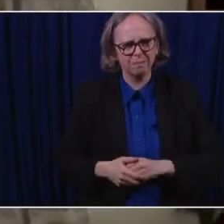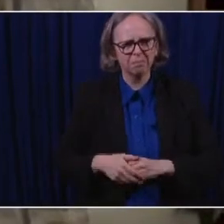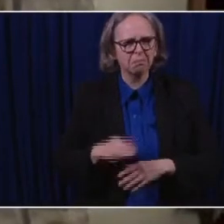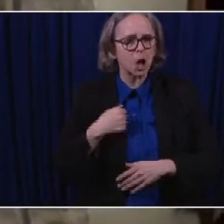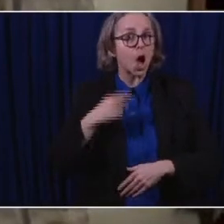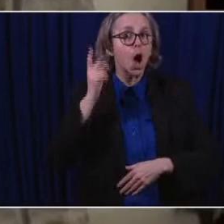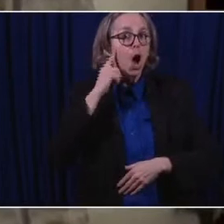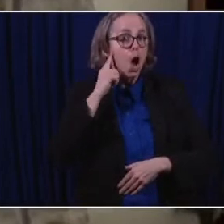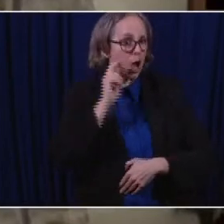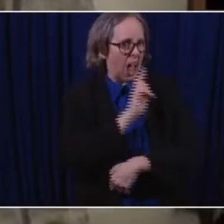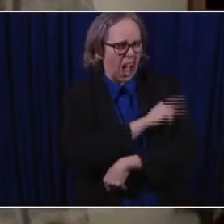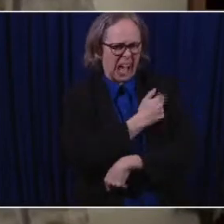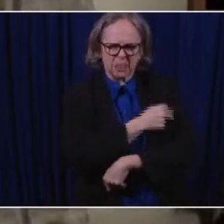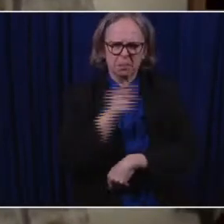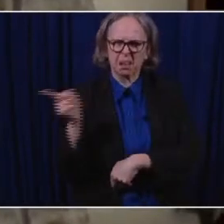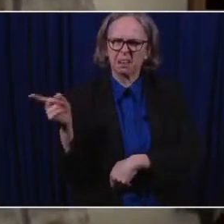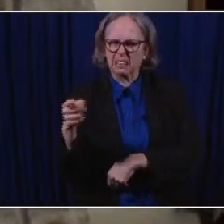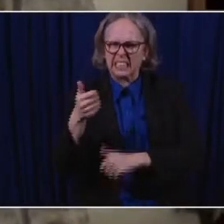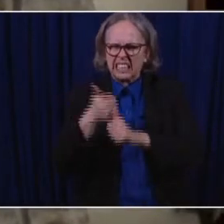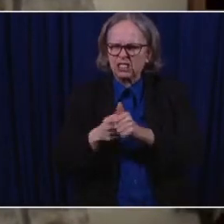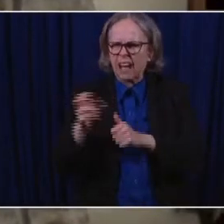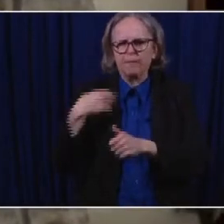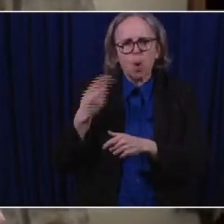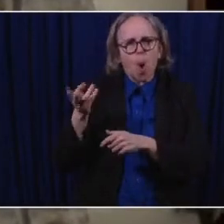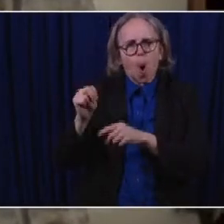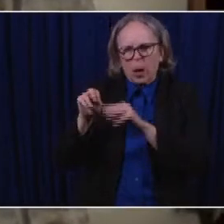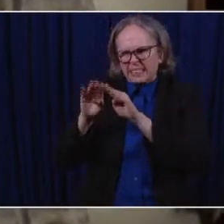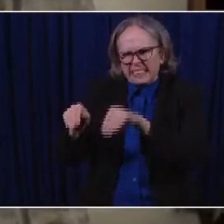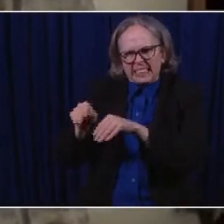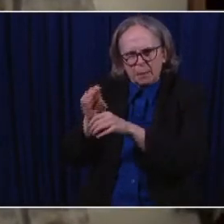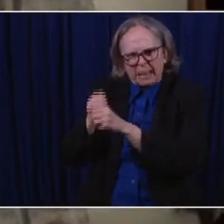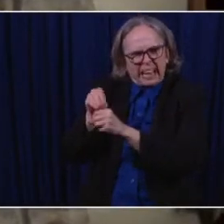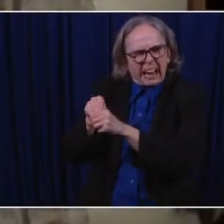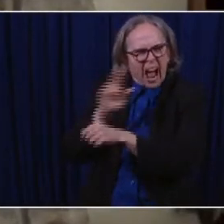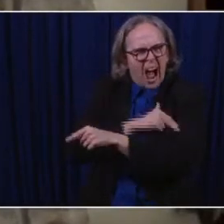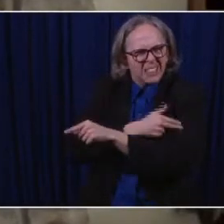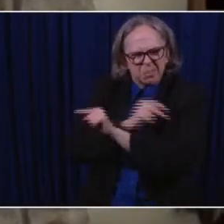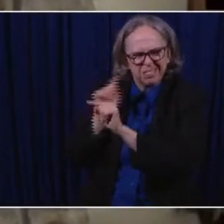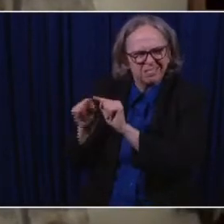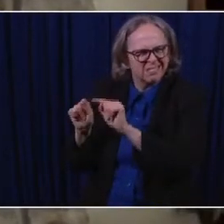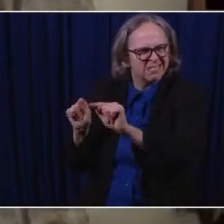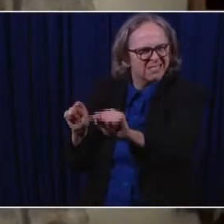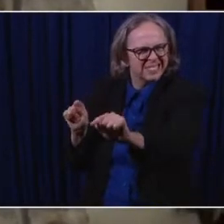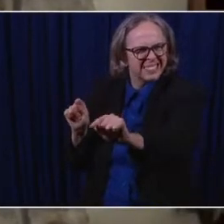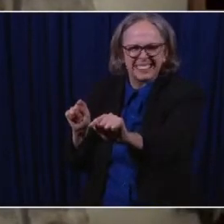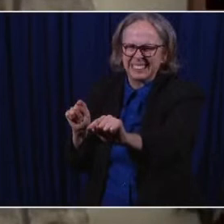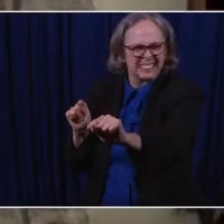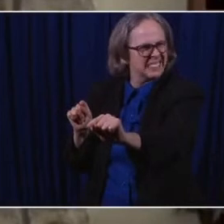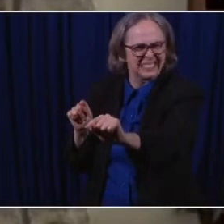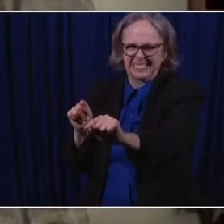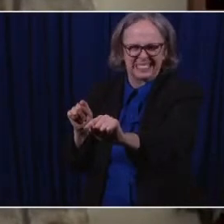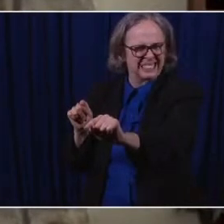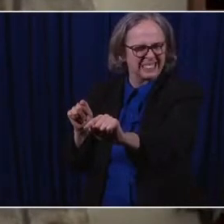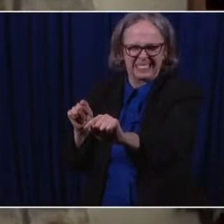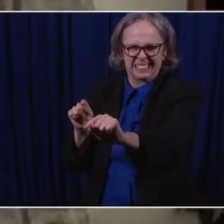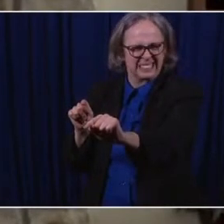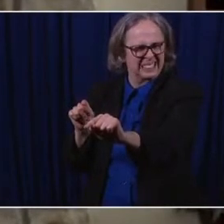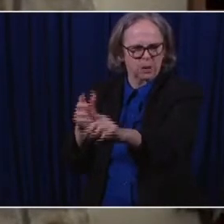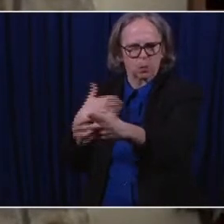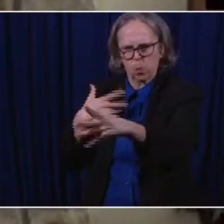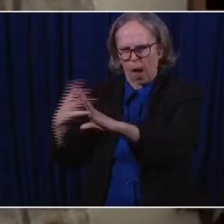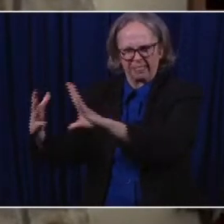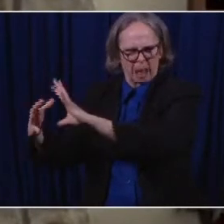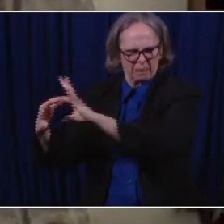have their own system and don't want to link in directly. But again, that will be something you can still